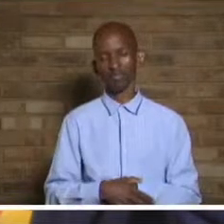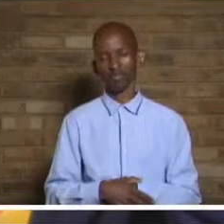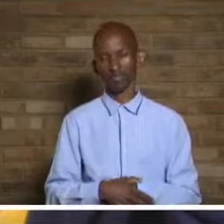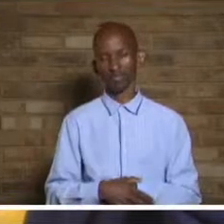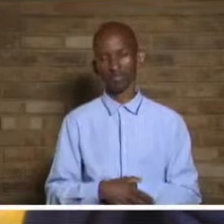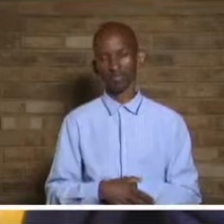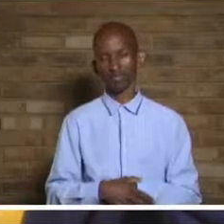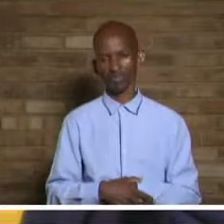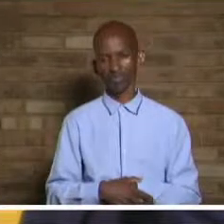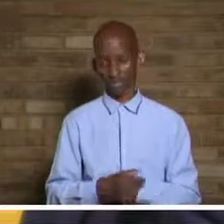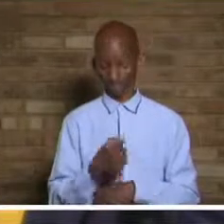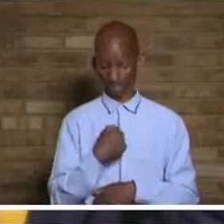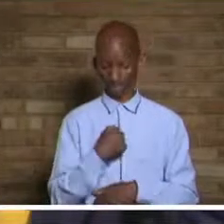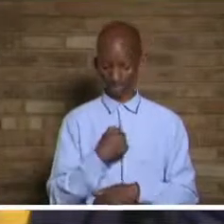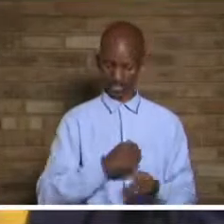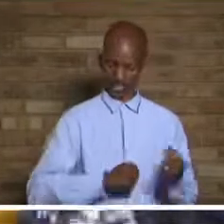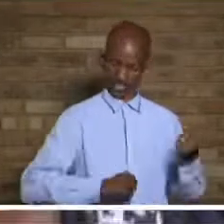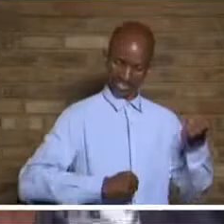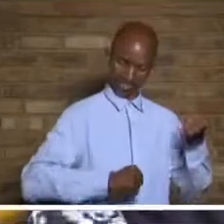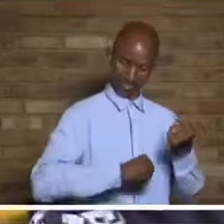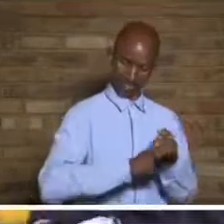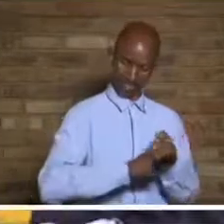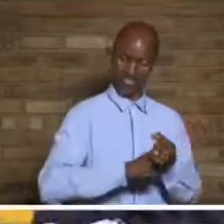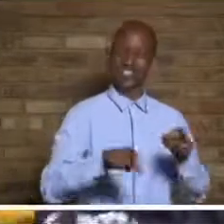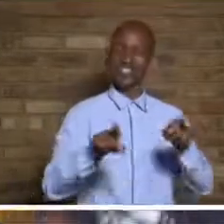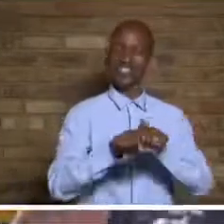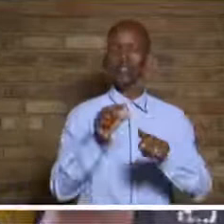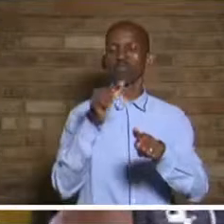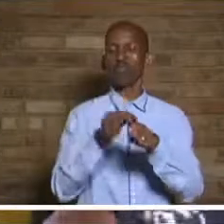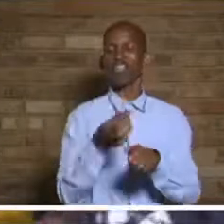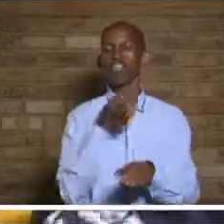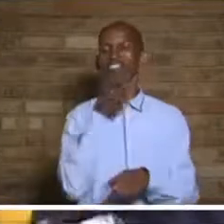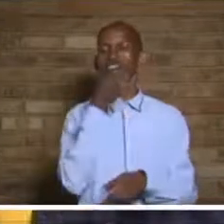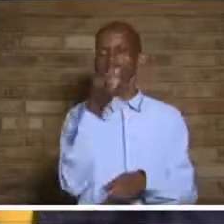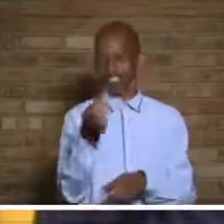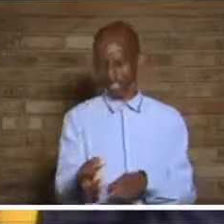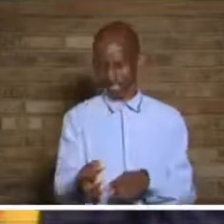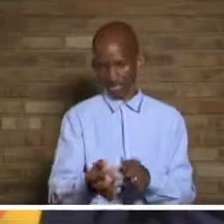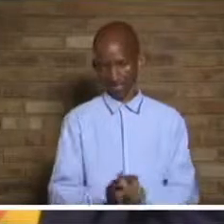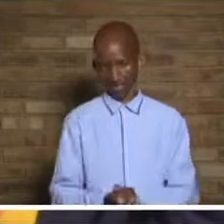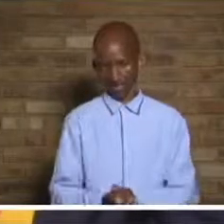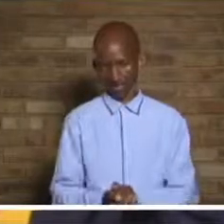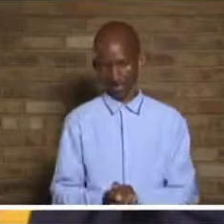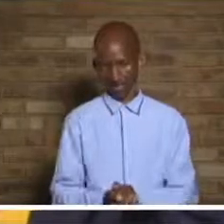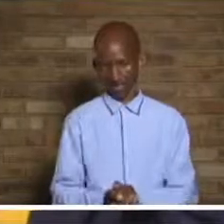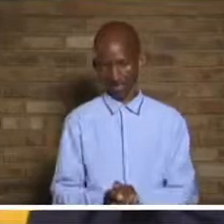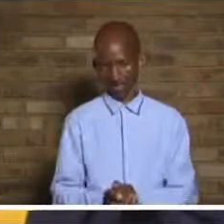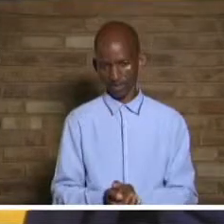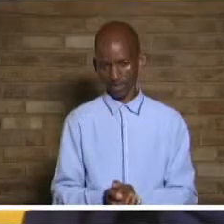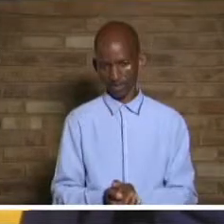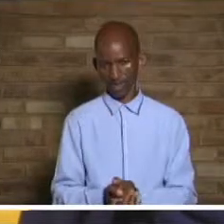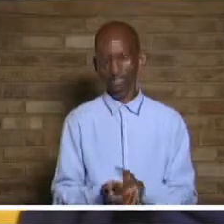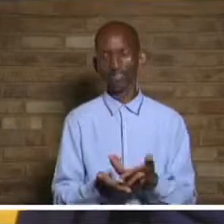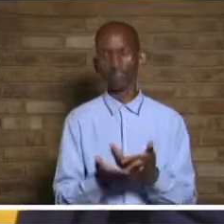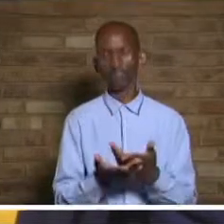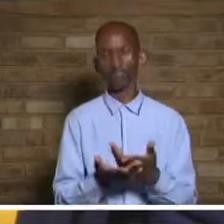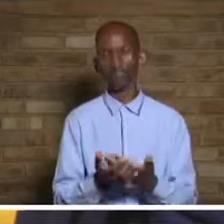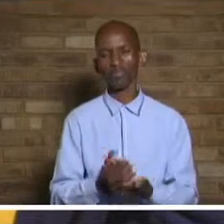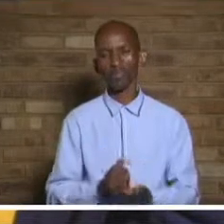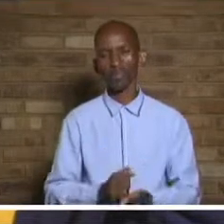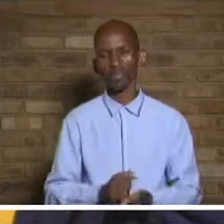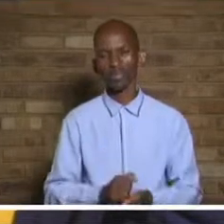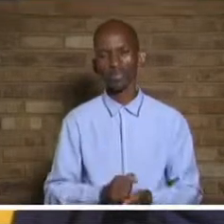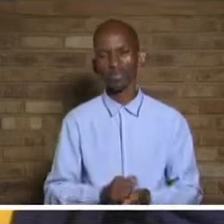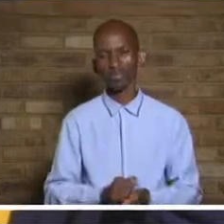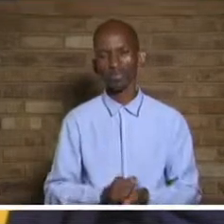le nna ntse ke support-a mantswe a ba a buile mona le ntate Ndlangisa o. I'm supporting what they said